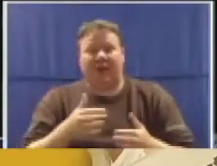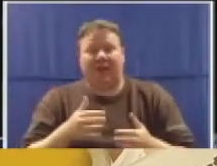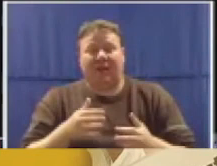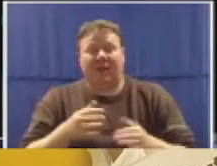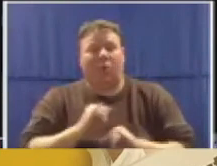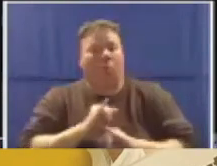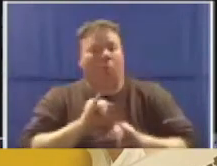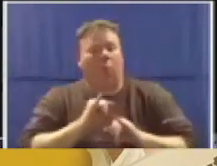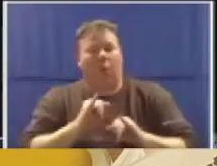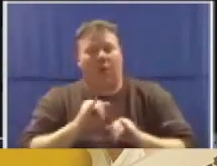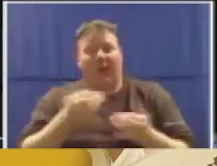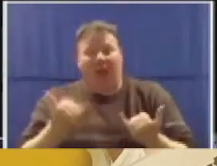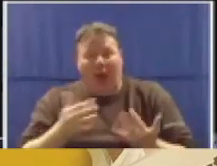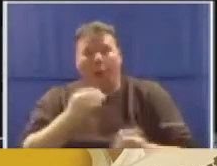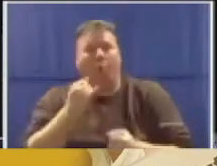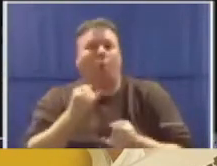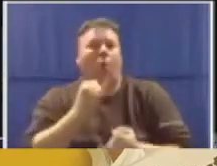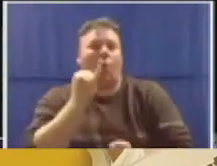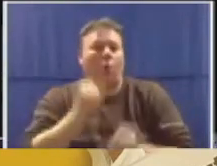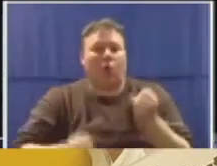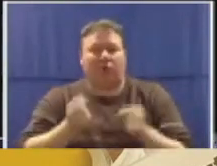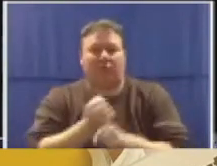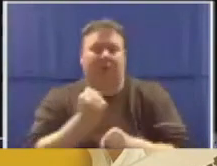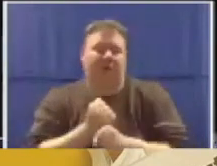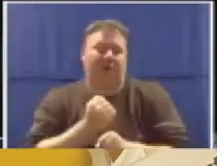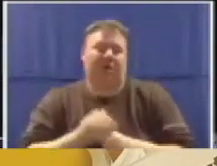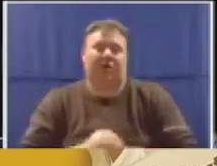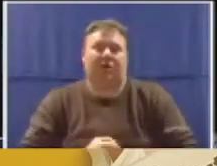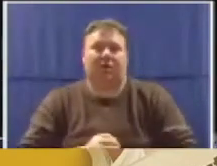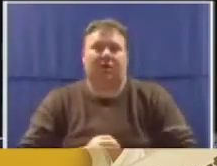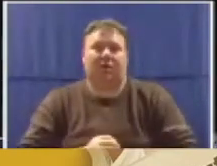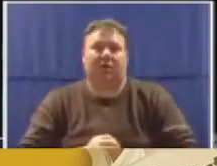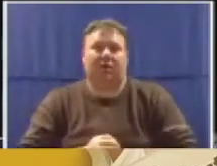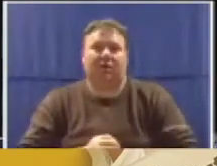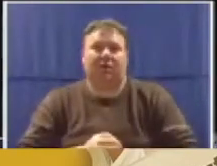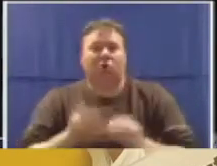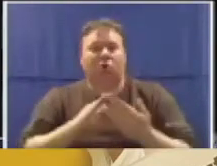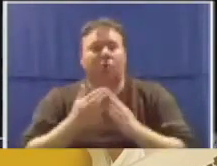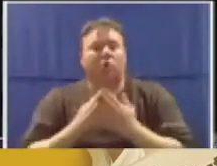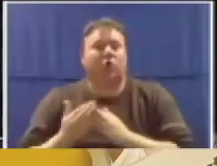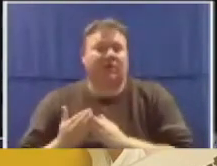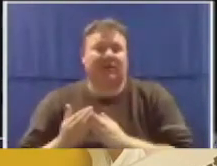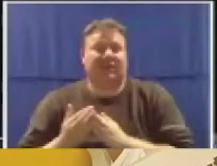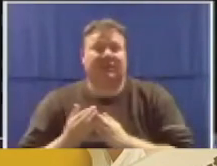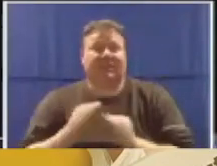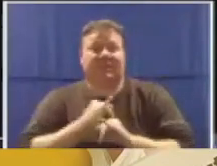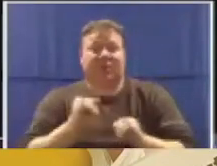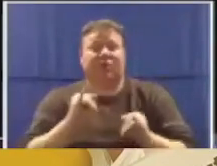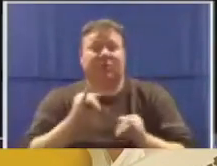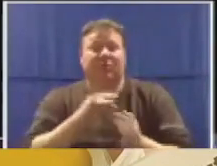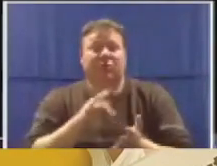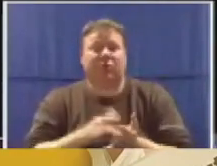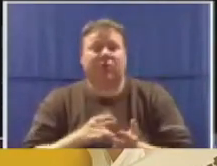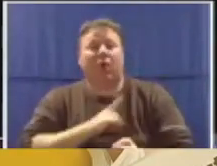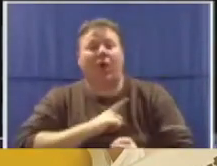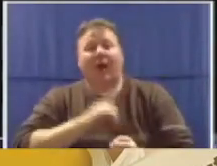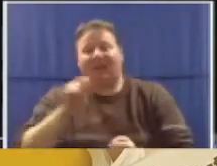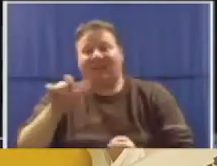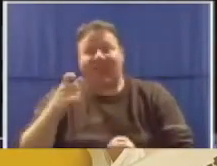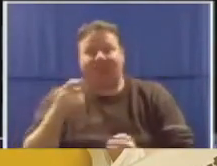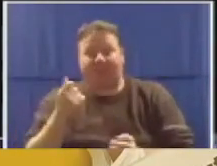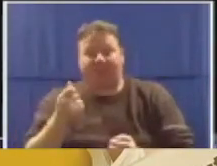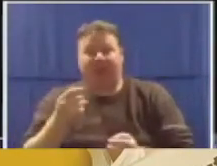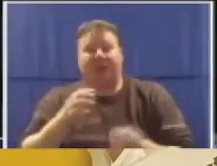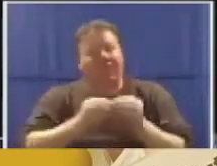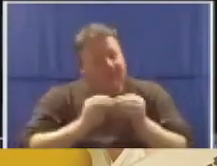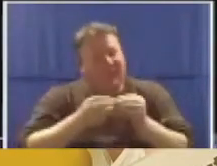fragile. And it has serious implications for communities because taxpayers' money is then spent to repair the damage and